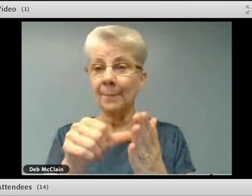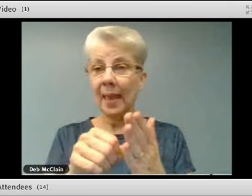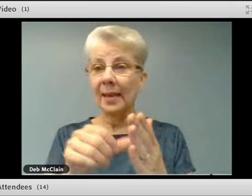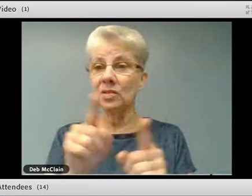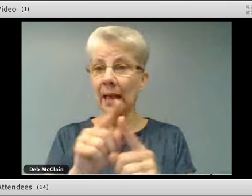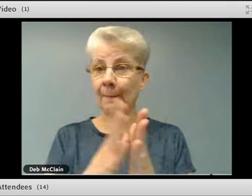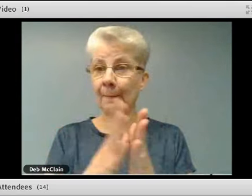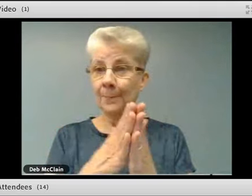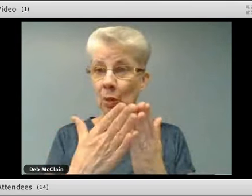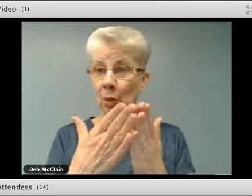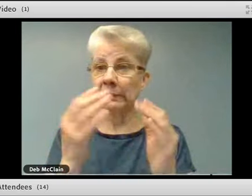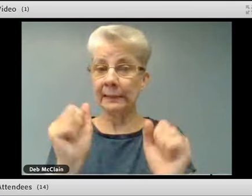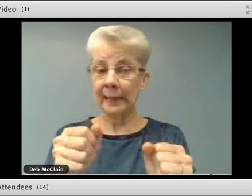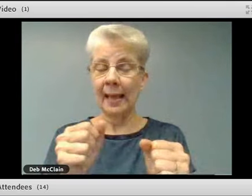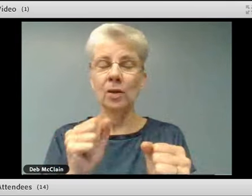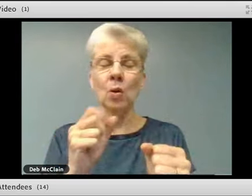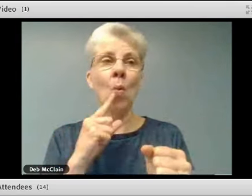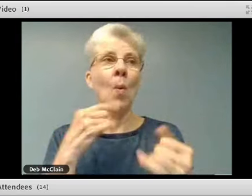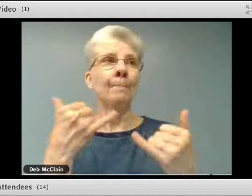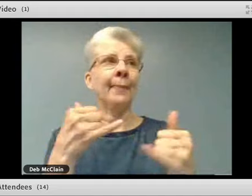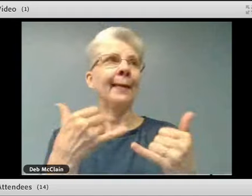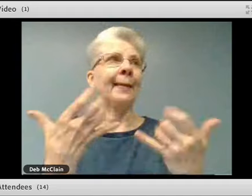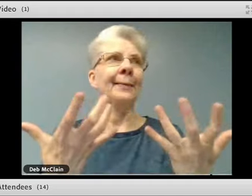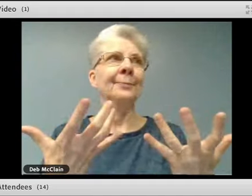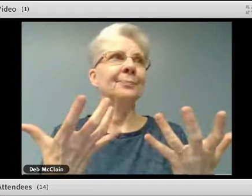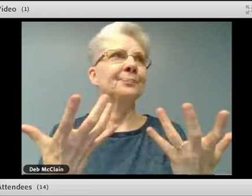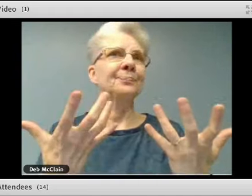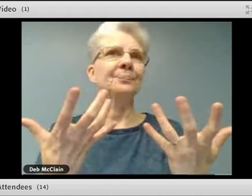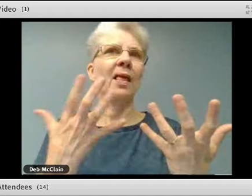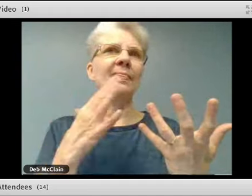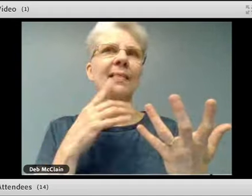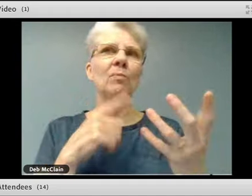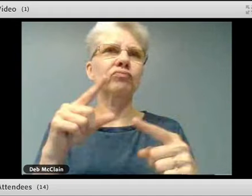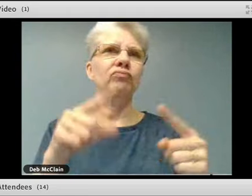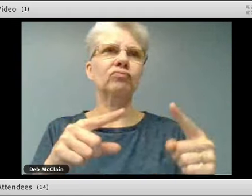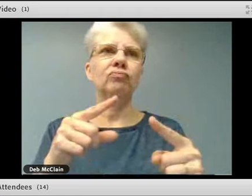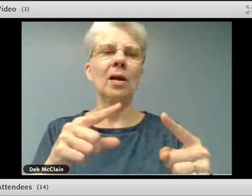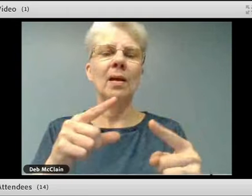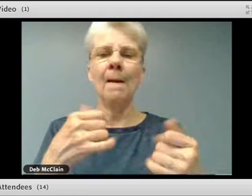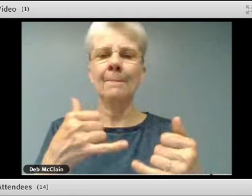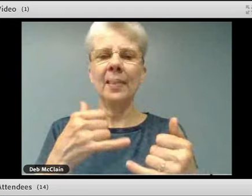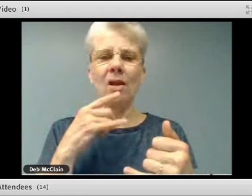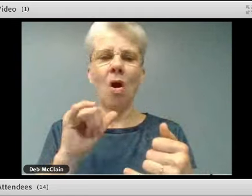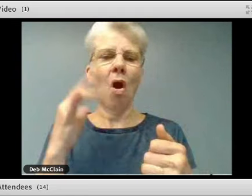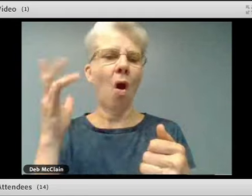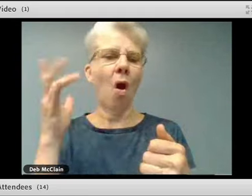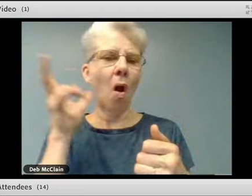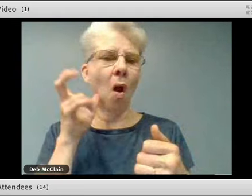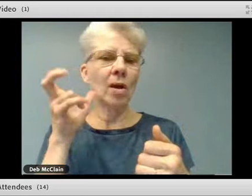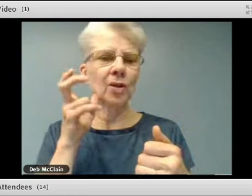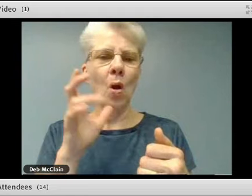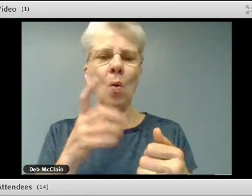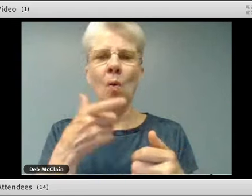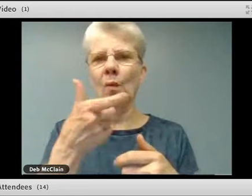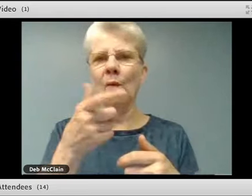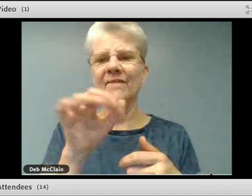or you can play or a media player where you can play audio or video if that's what the source